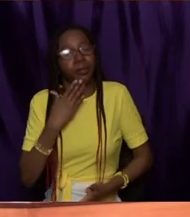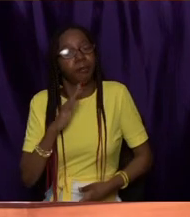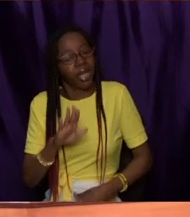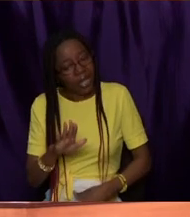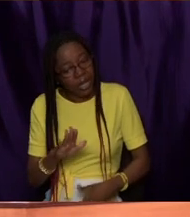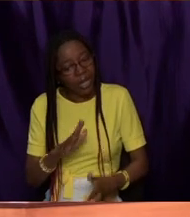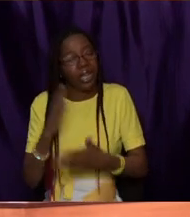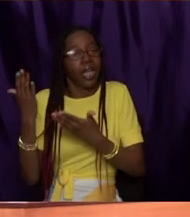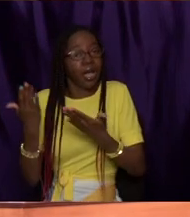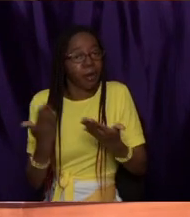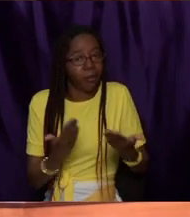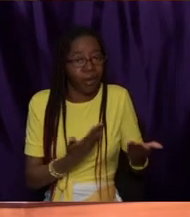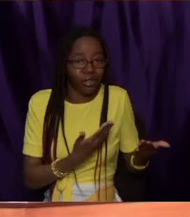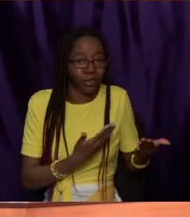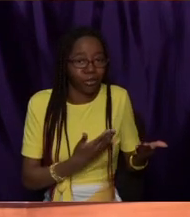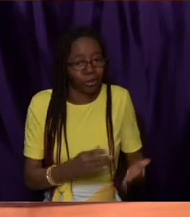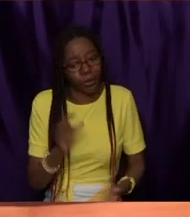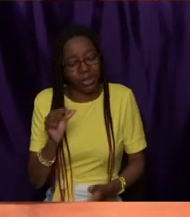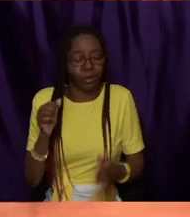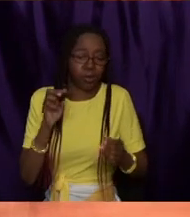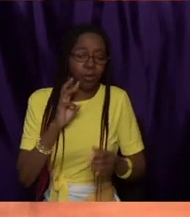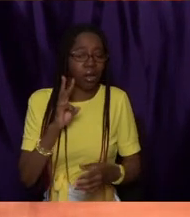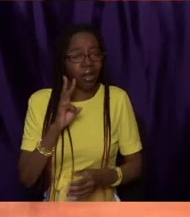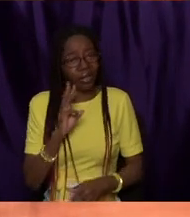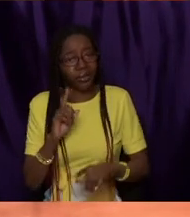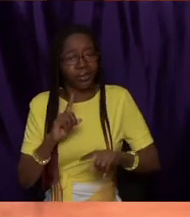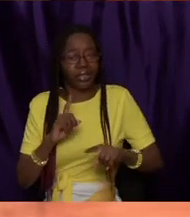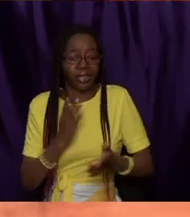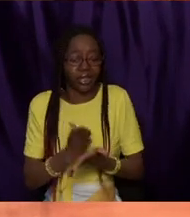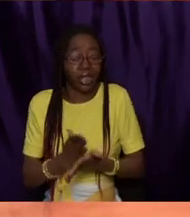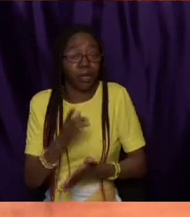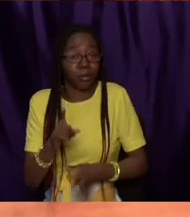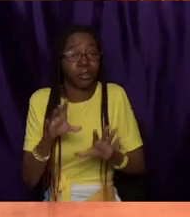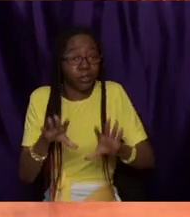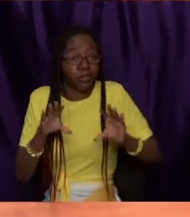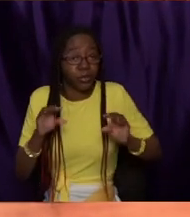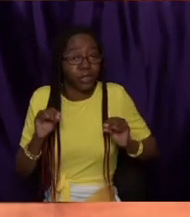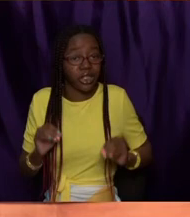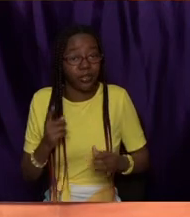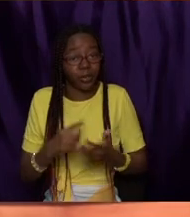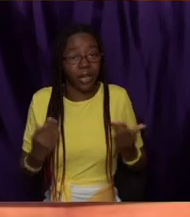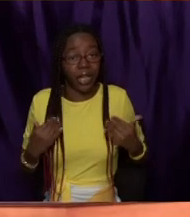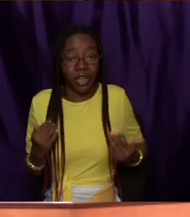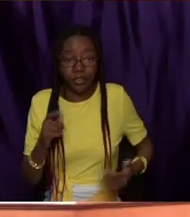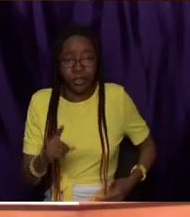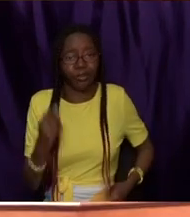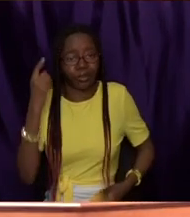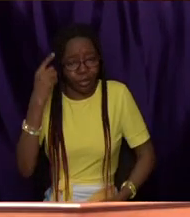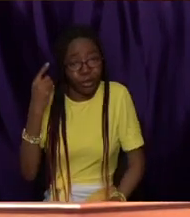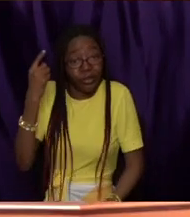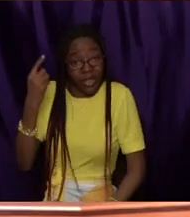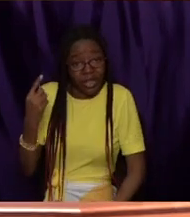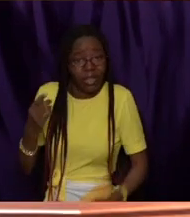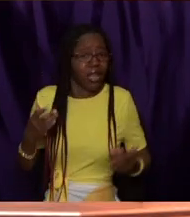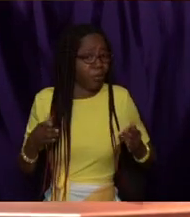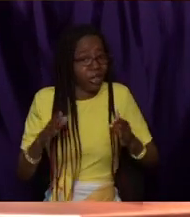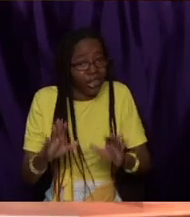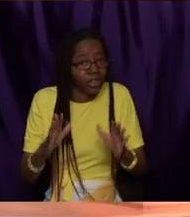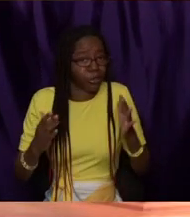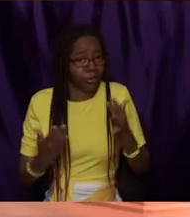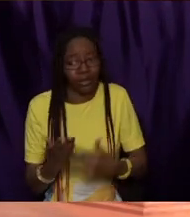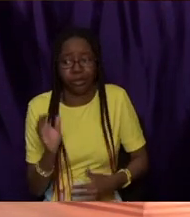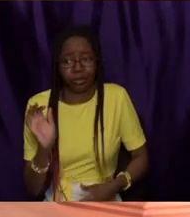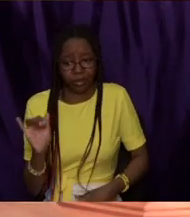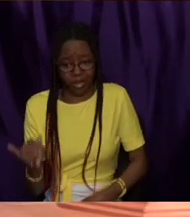brought you through to let a little water stop you from getting to what I have for you? Do you think I let you get through